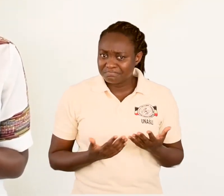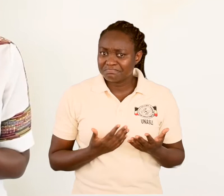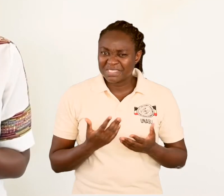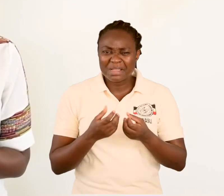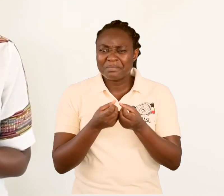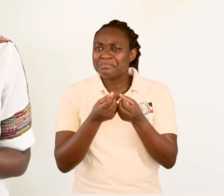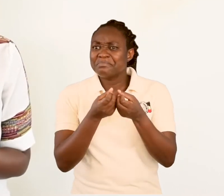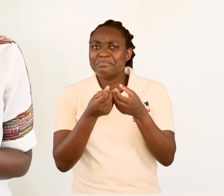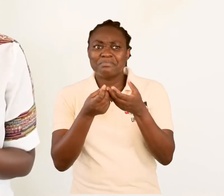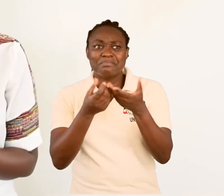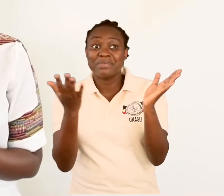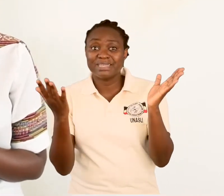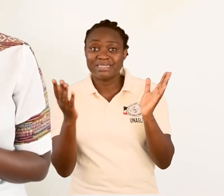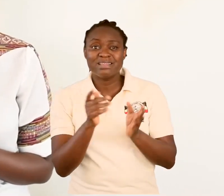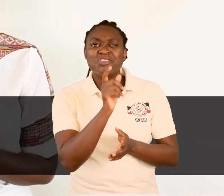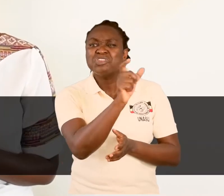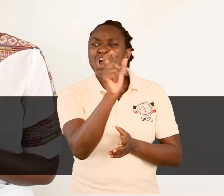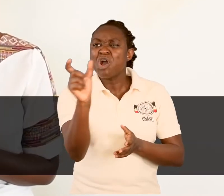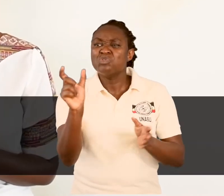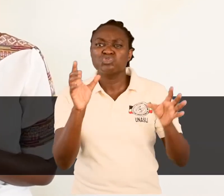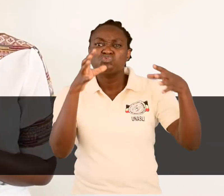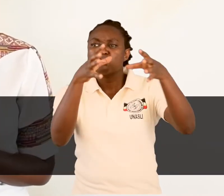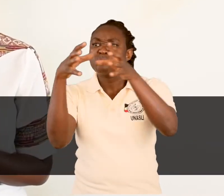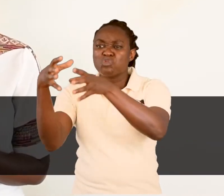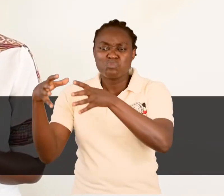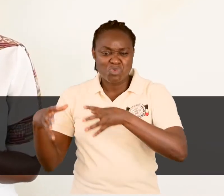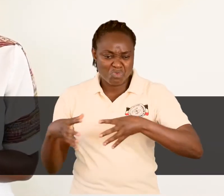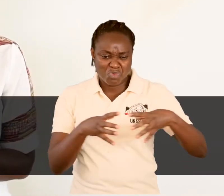many types of nouns.